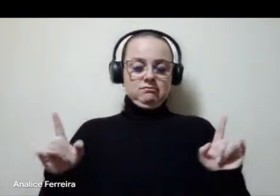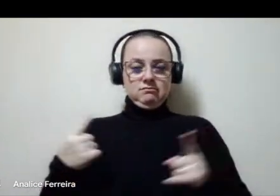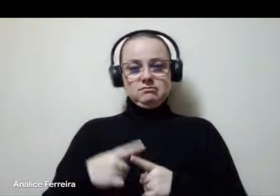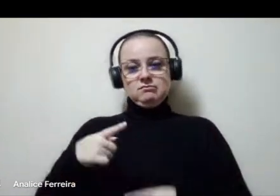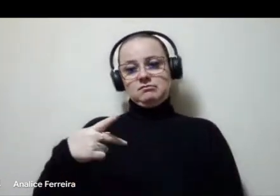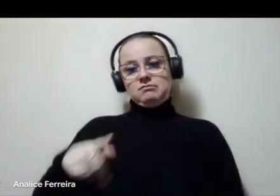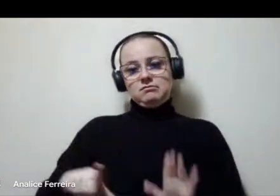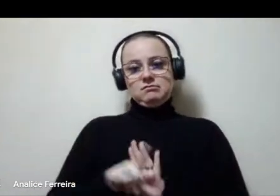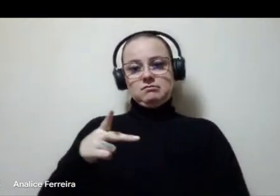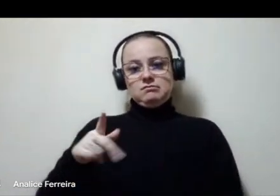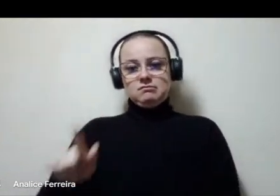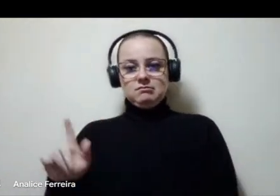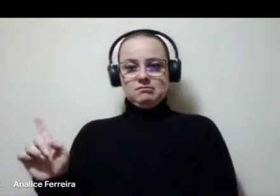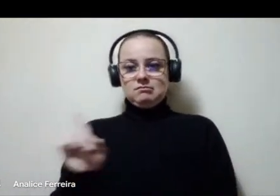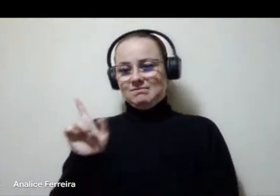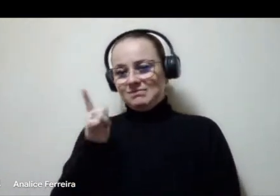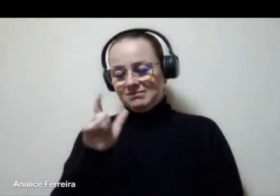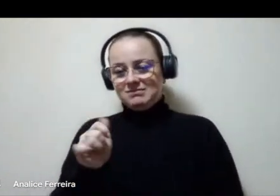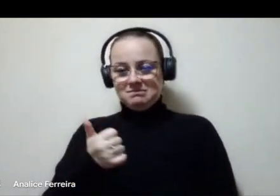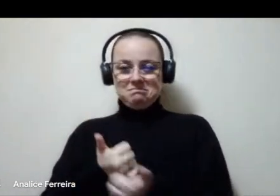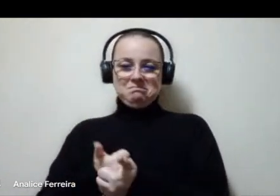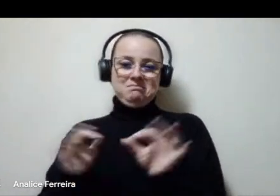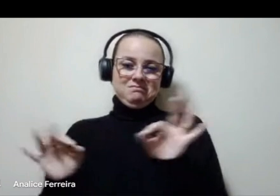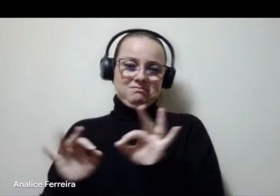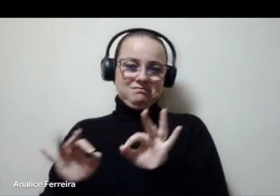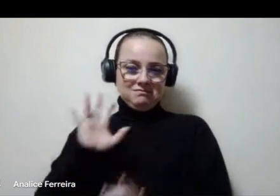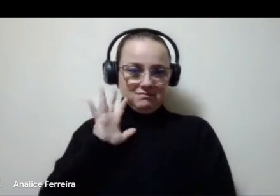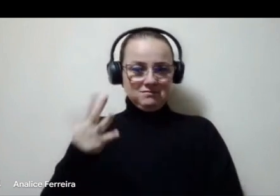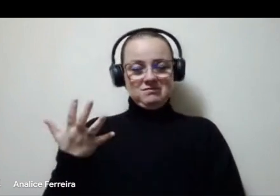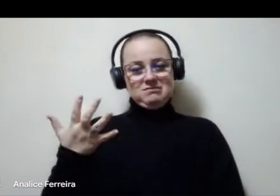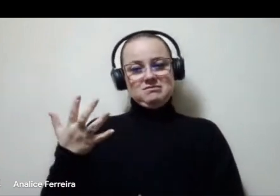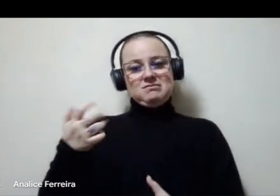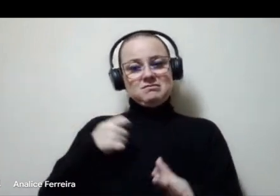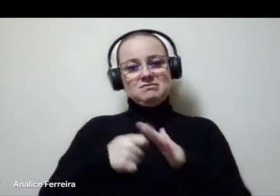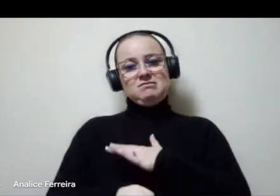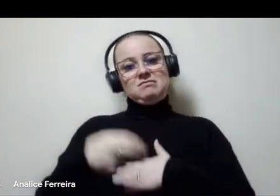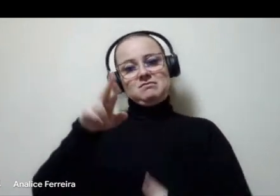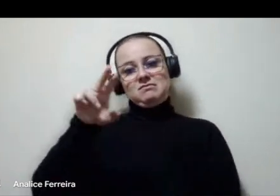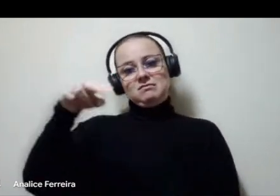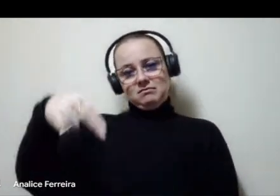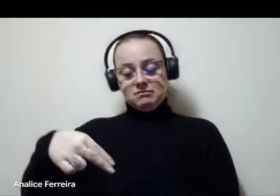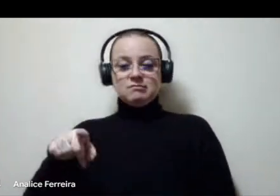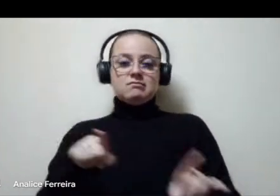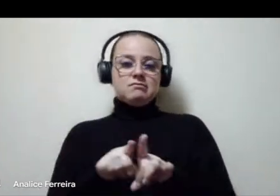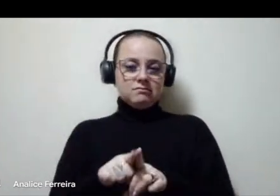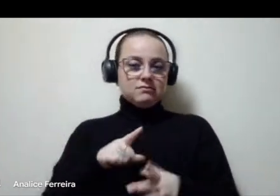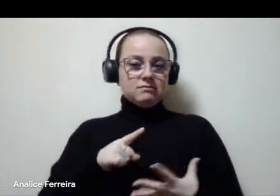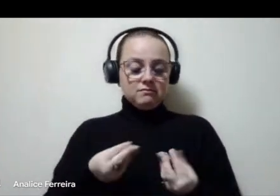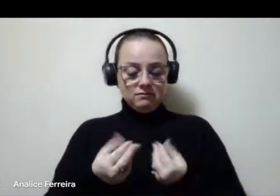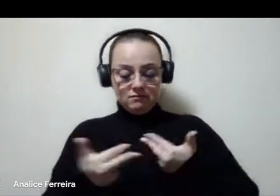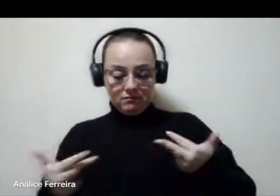to solve the problems of the in the culture of the Rio Grande do Norte. We have a lot of things to do and